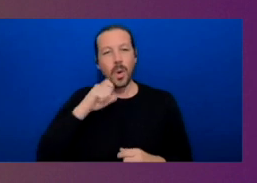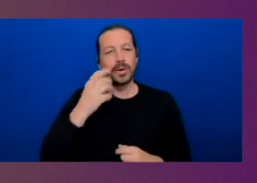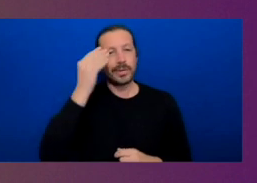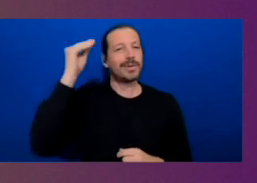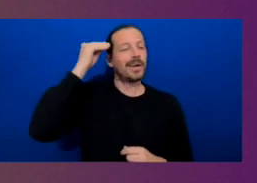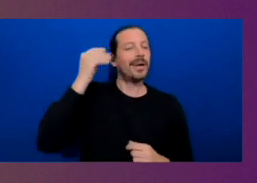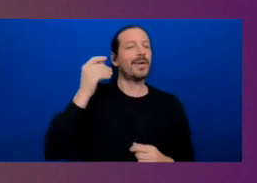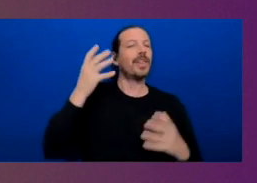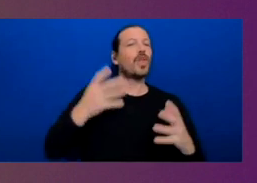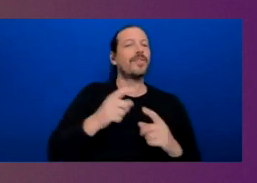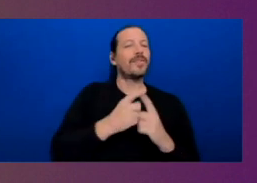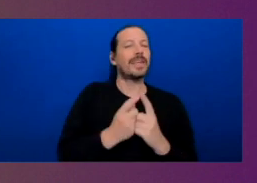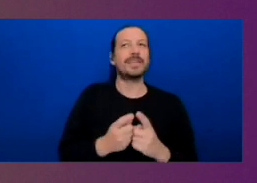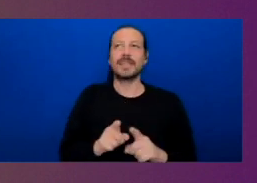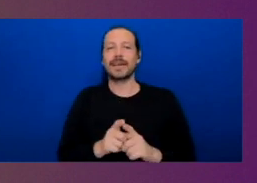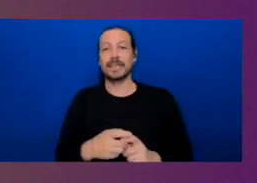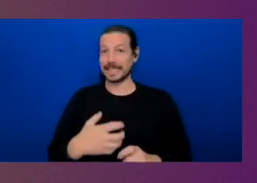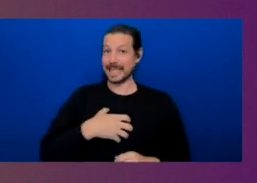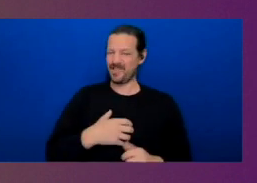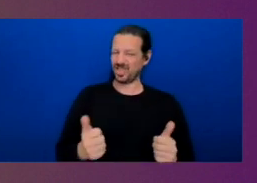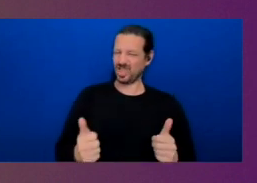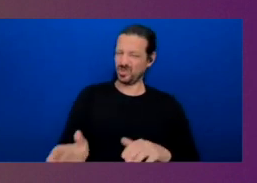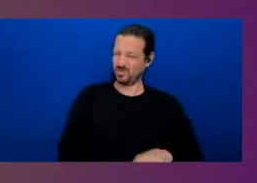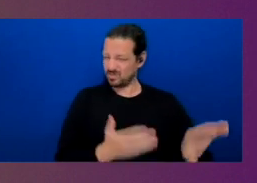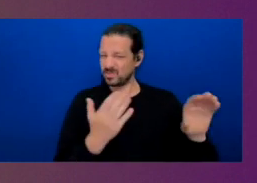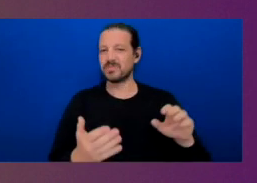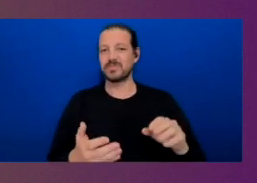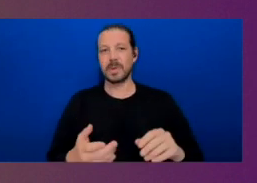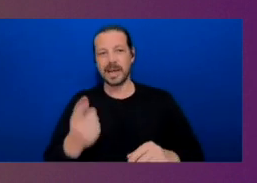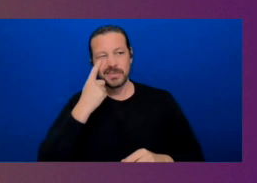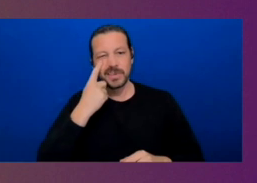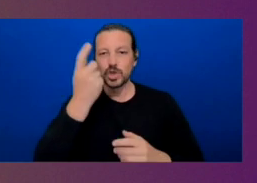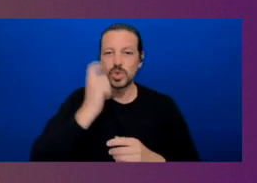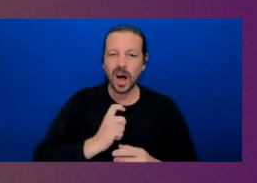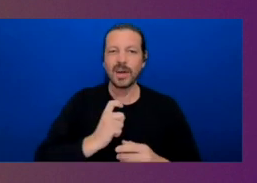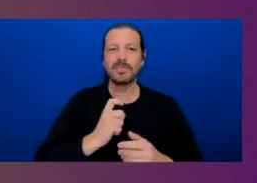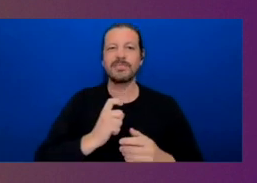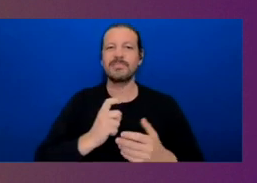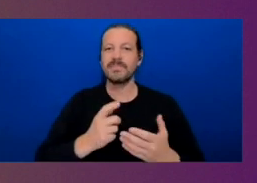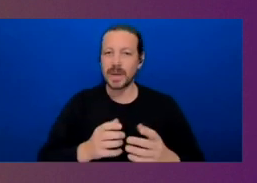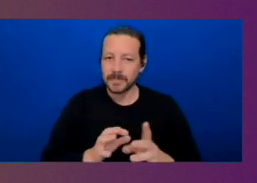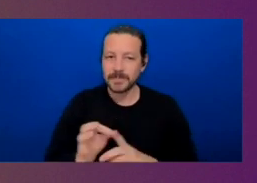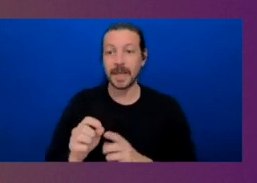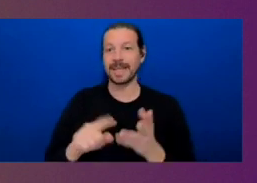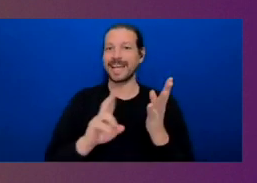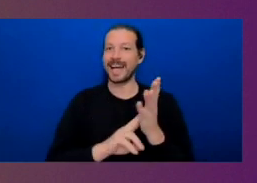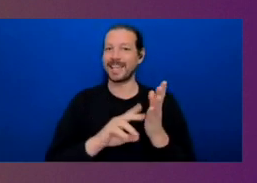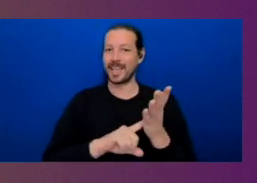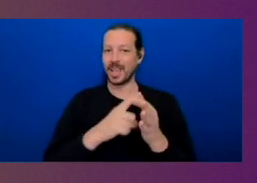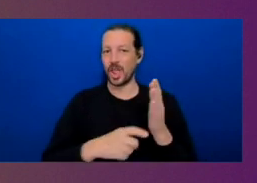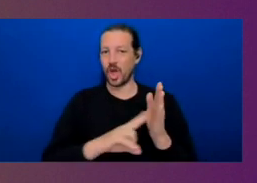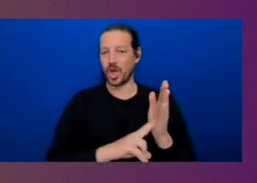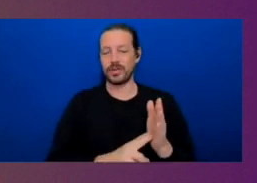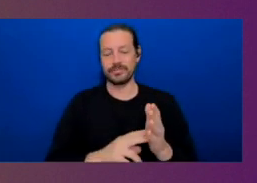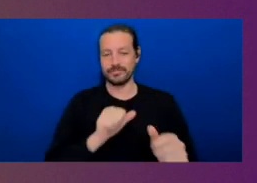this around kind of not being scared, around kind of trying one thing, and around unlearning as well. I think it's fantastic.